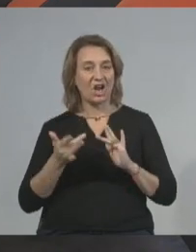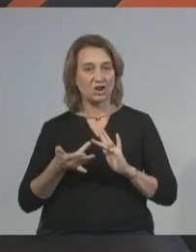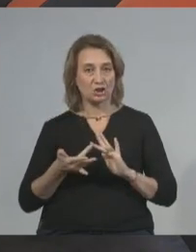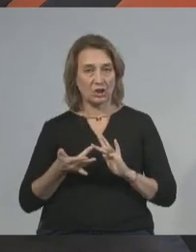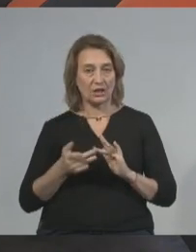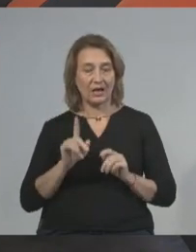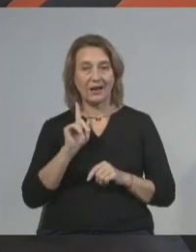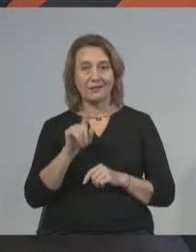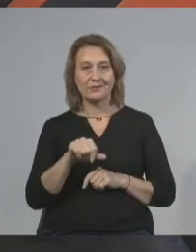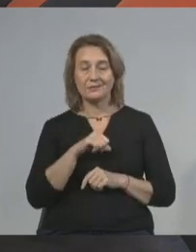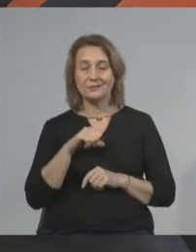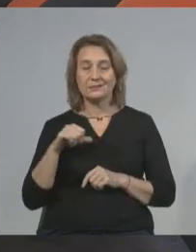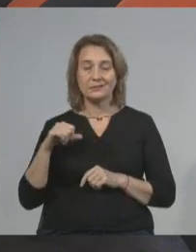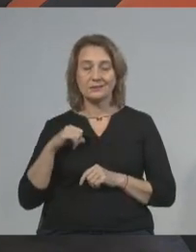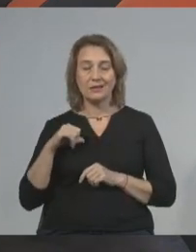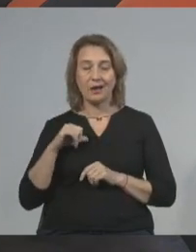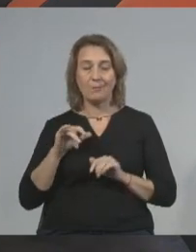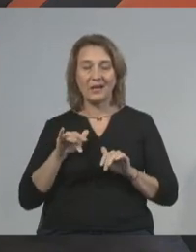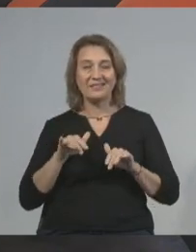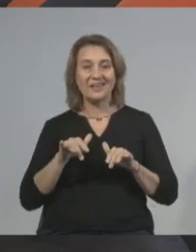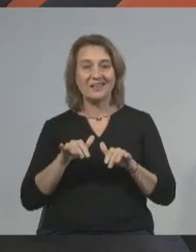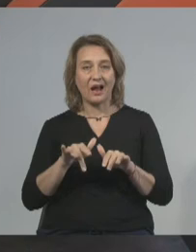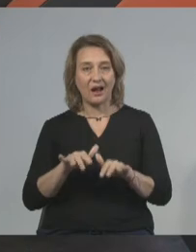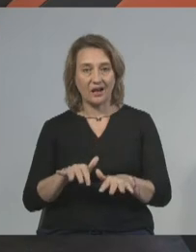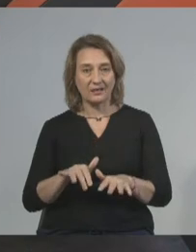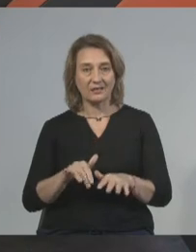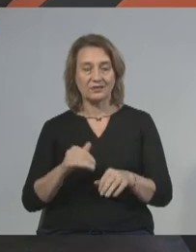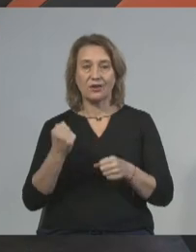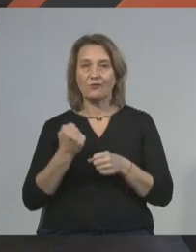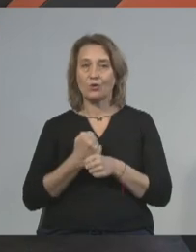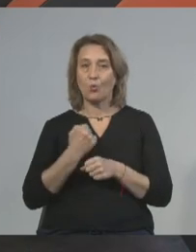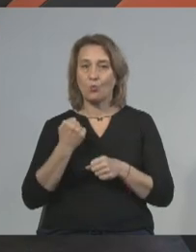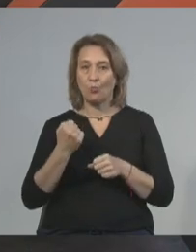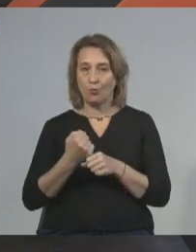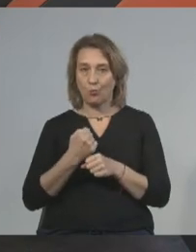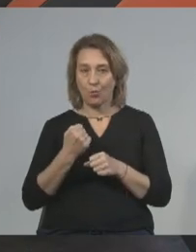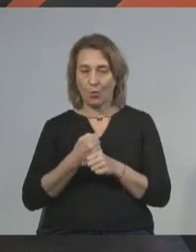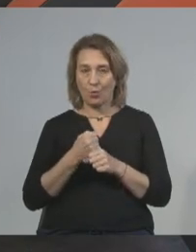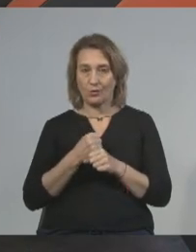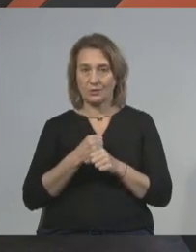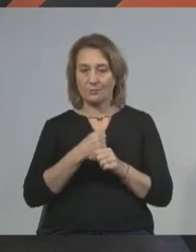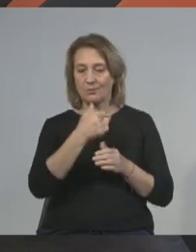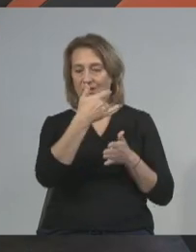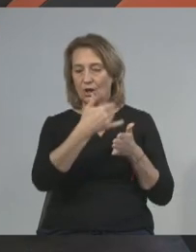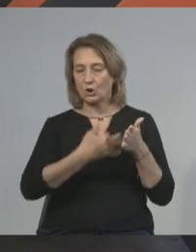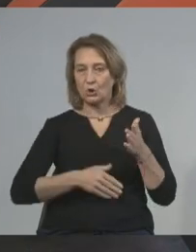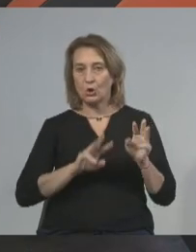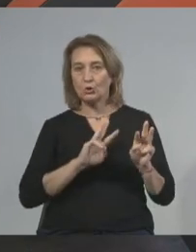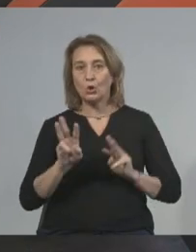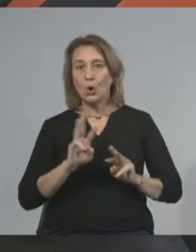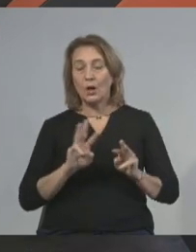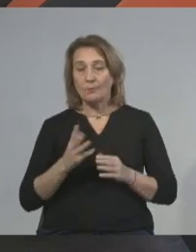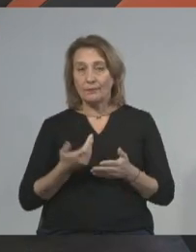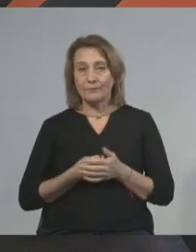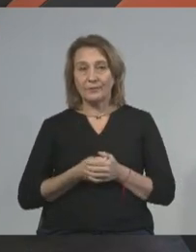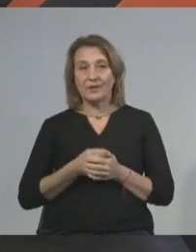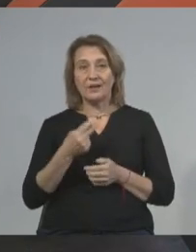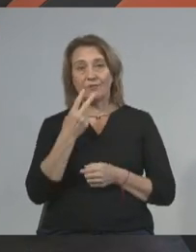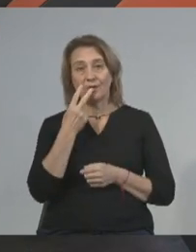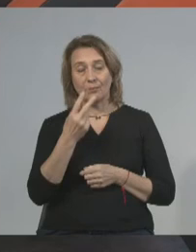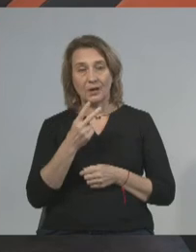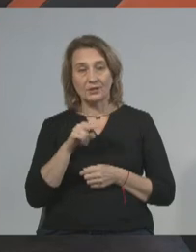trolls do you see some dominating narratives on ukraine now there and do you see some